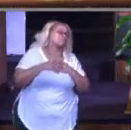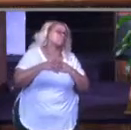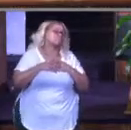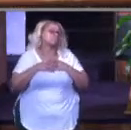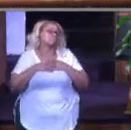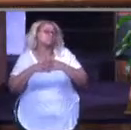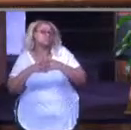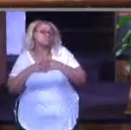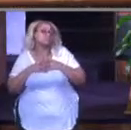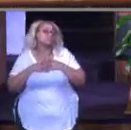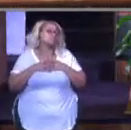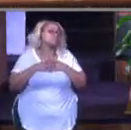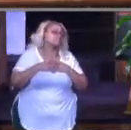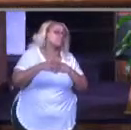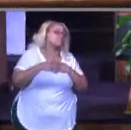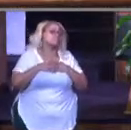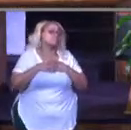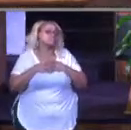Thank you, God. Thank you, God.